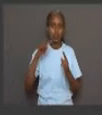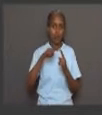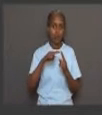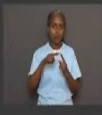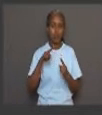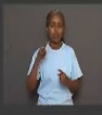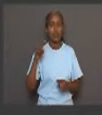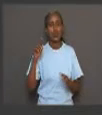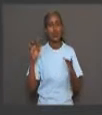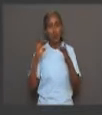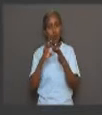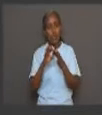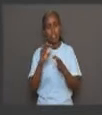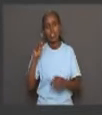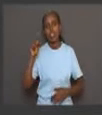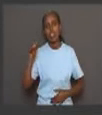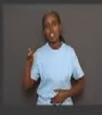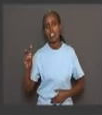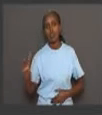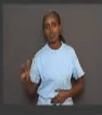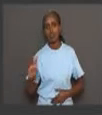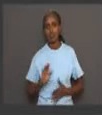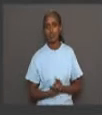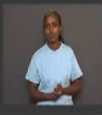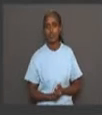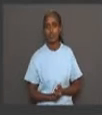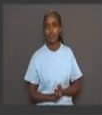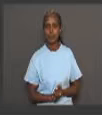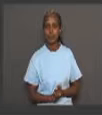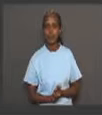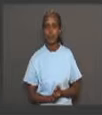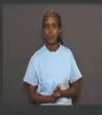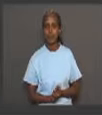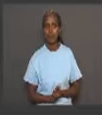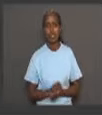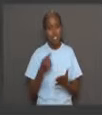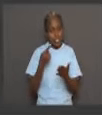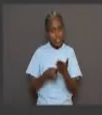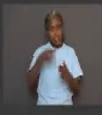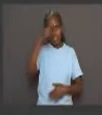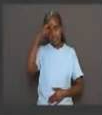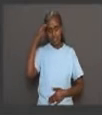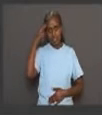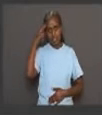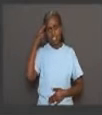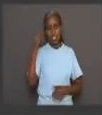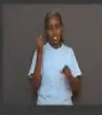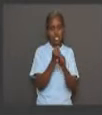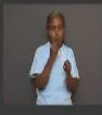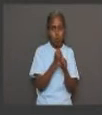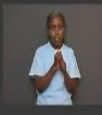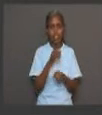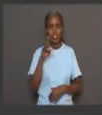to coordinate x2. In that case, the work